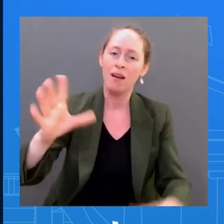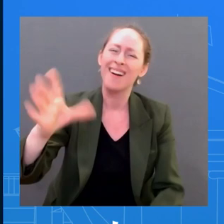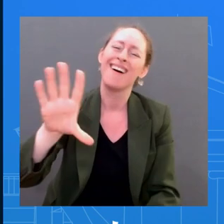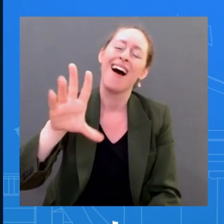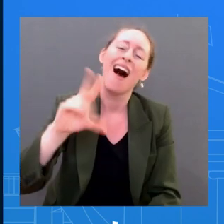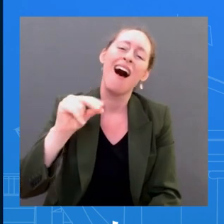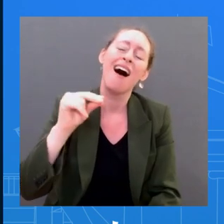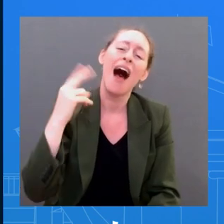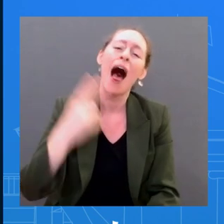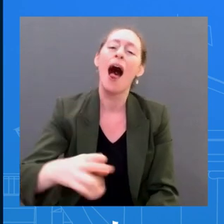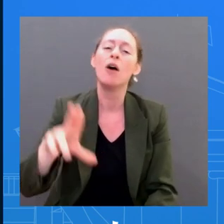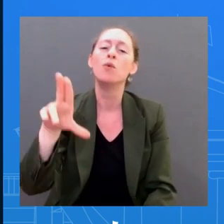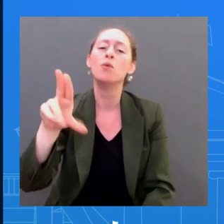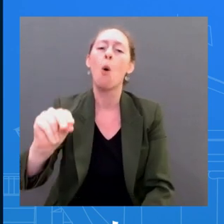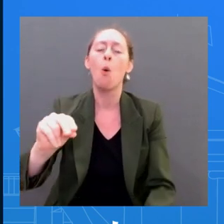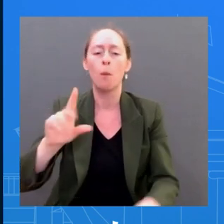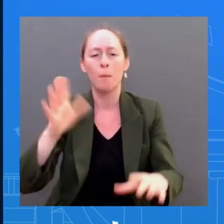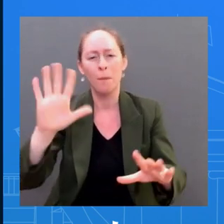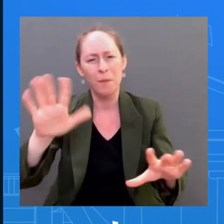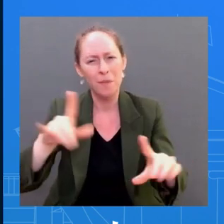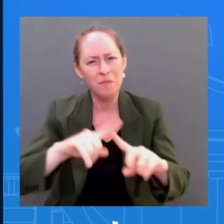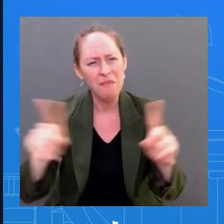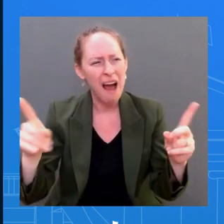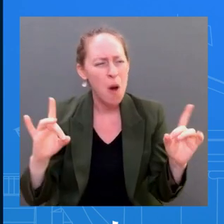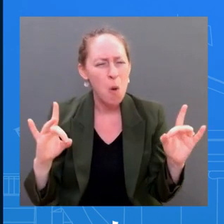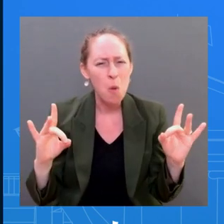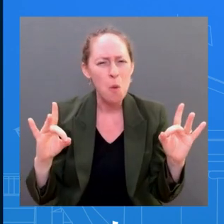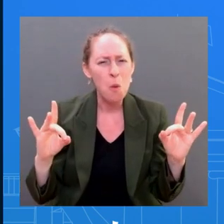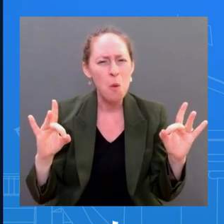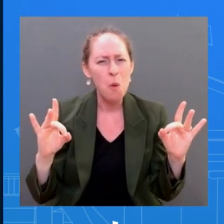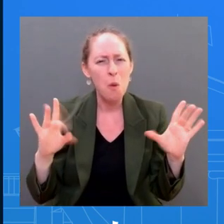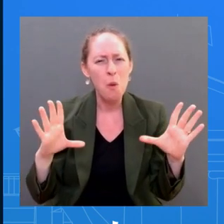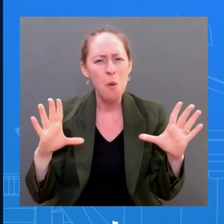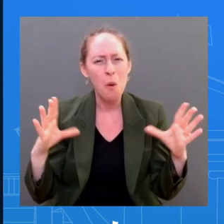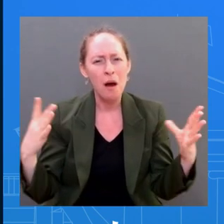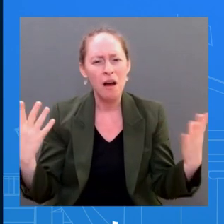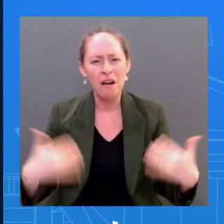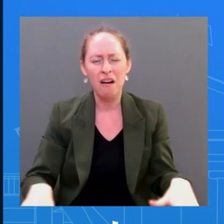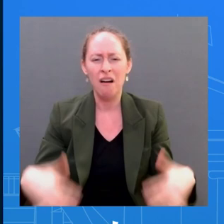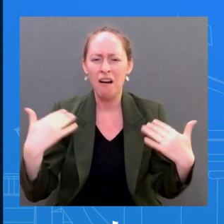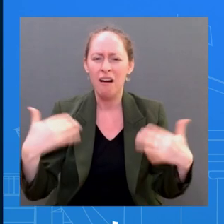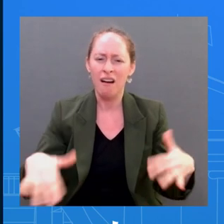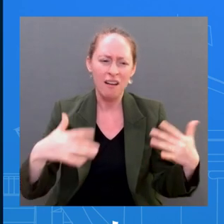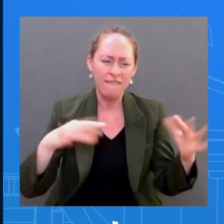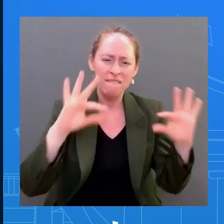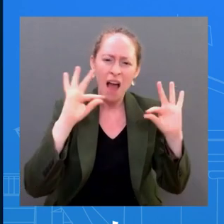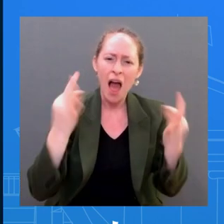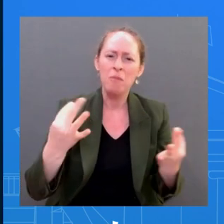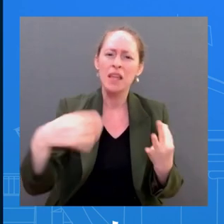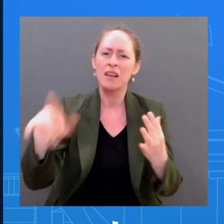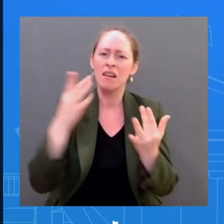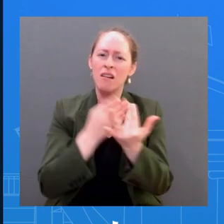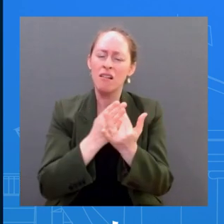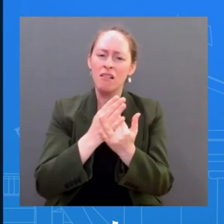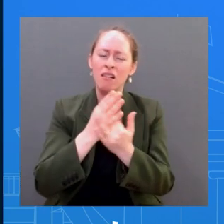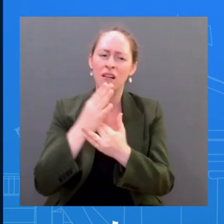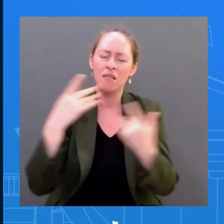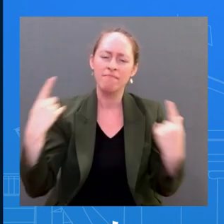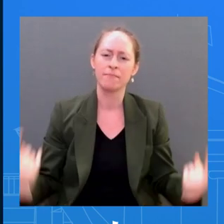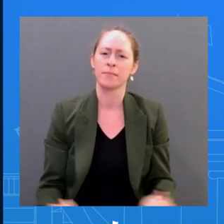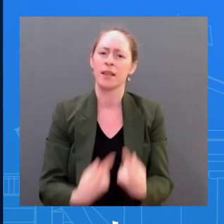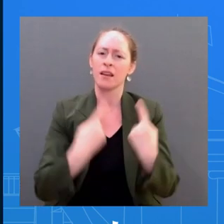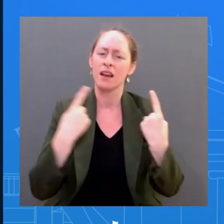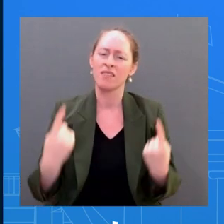Families are, parents are. And look, as divided as our country